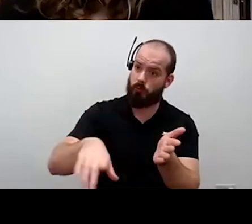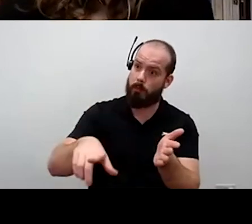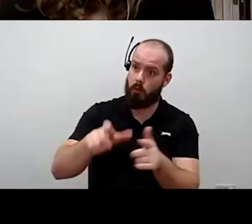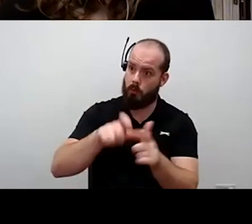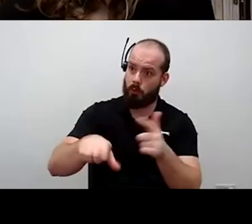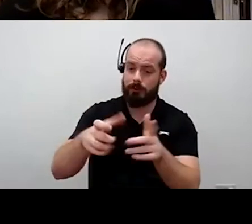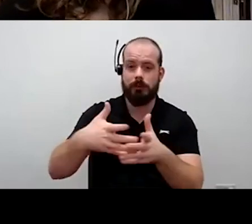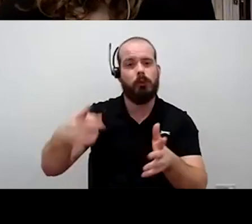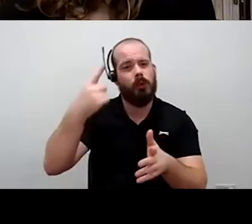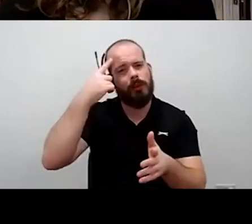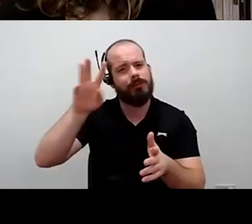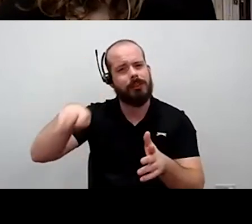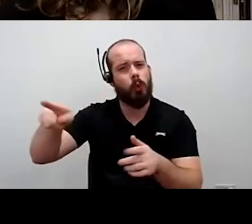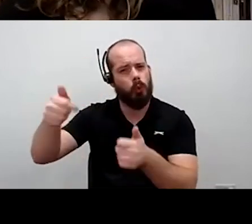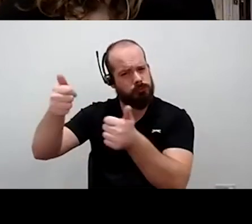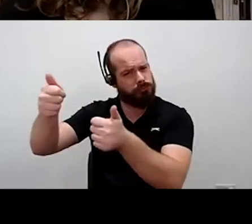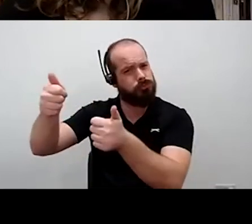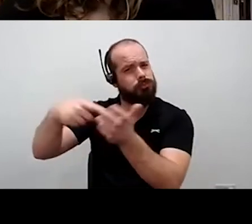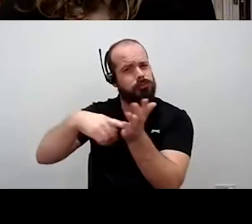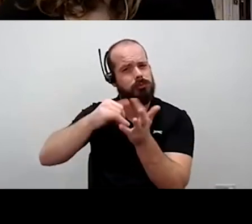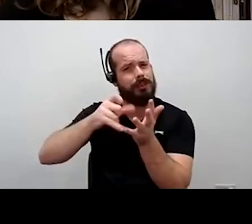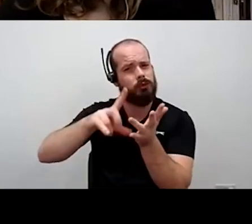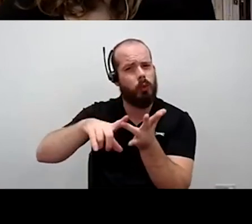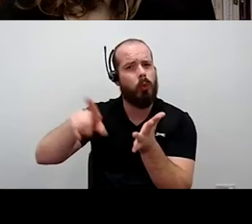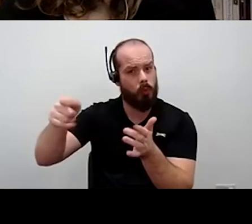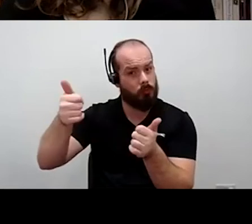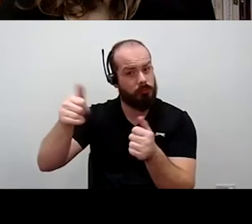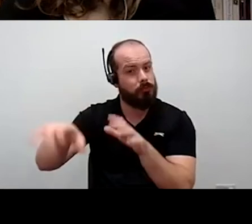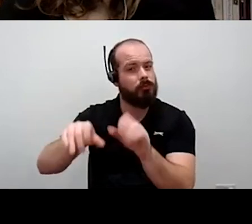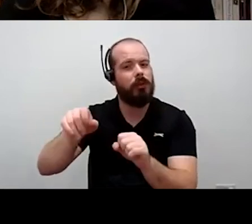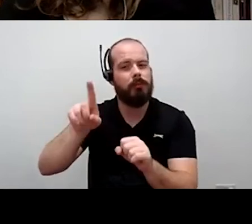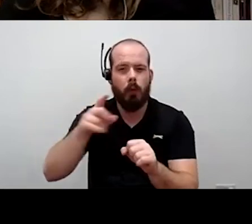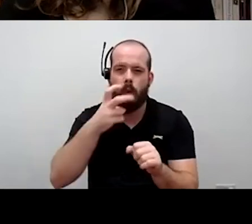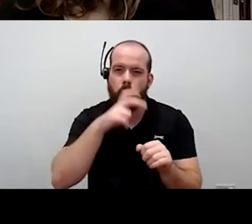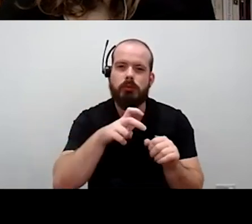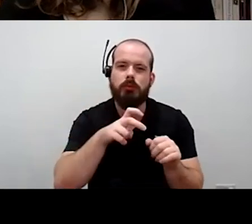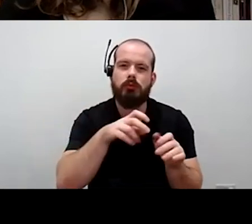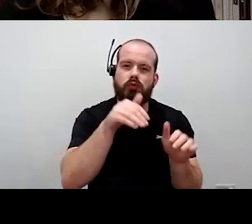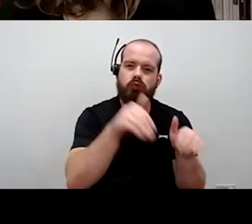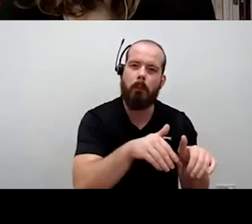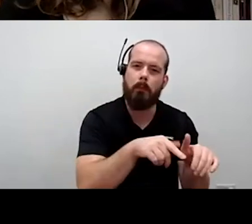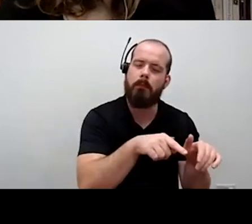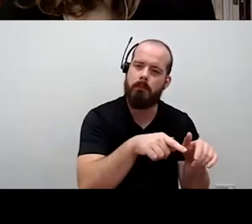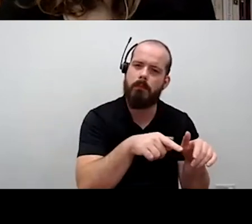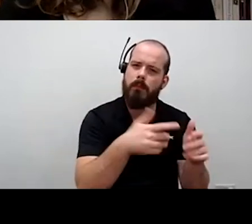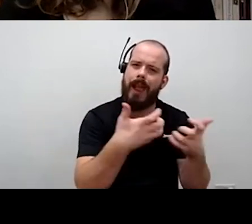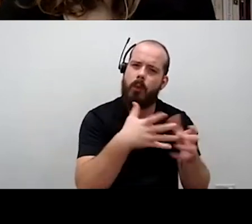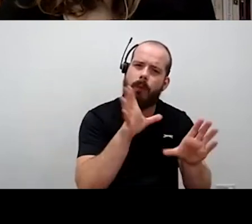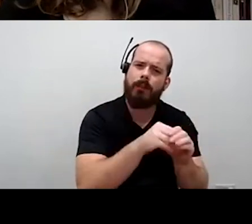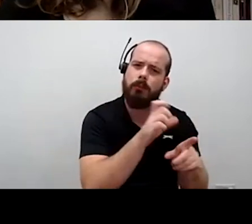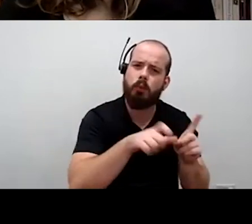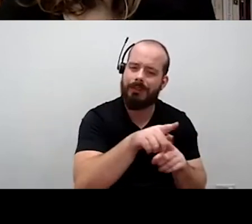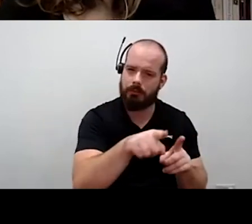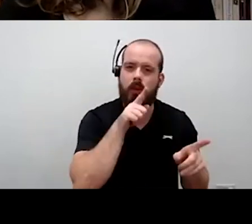likes of Tesco's are great, but you know, the old days, you had the old shops would give a sponsorship to a football team. Now you've got a situation where you don't have that anymore.